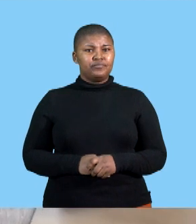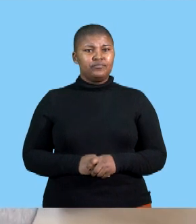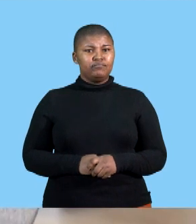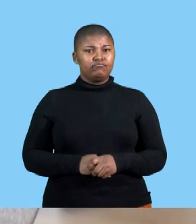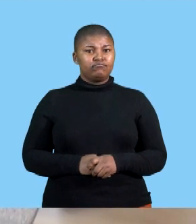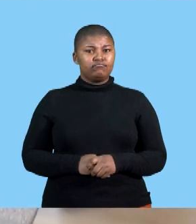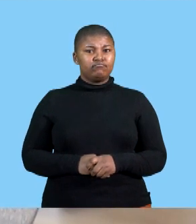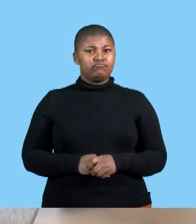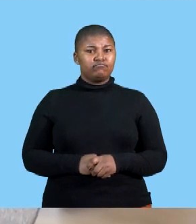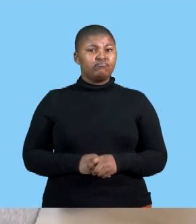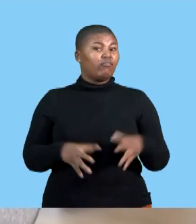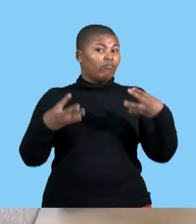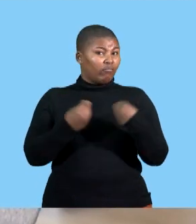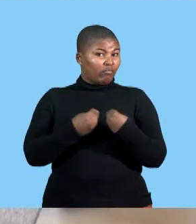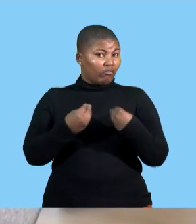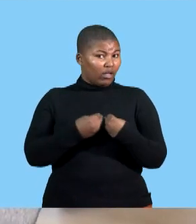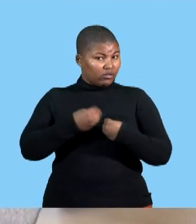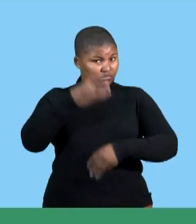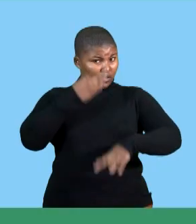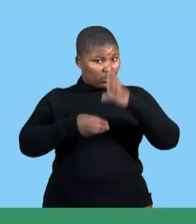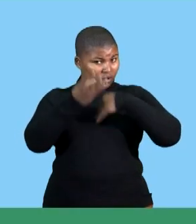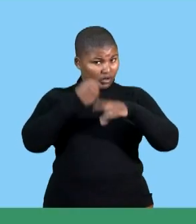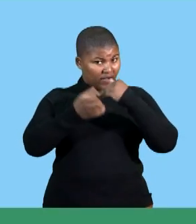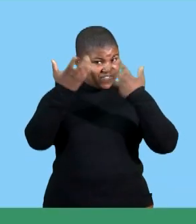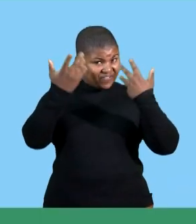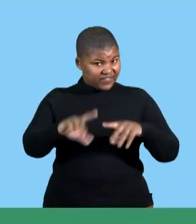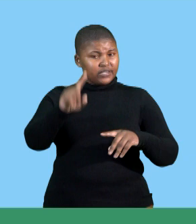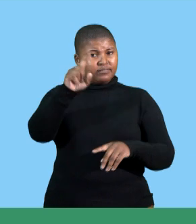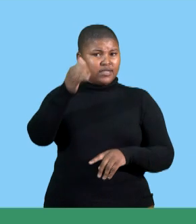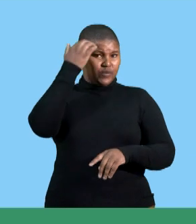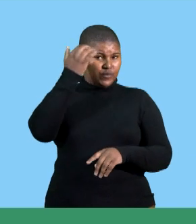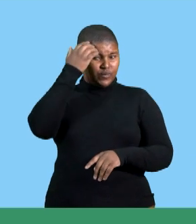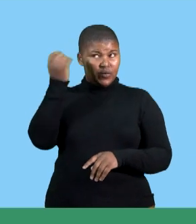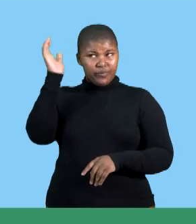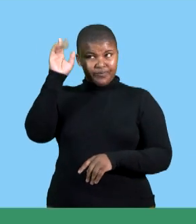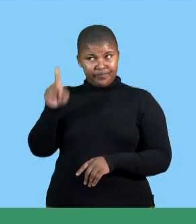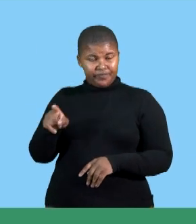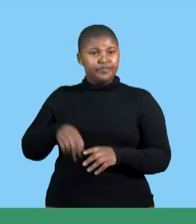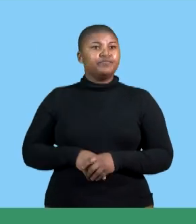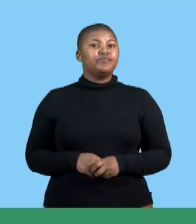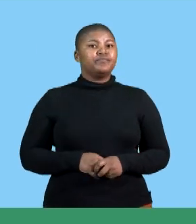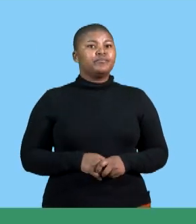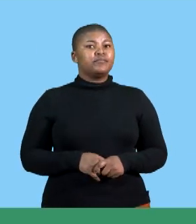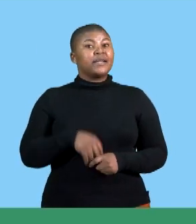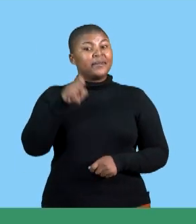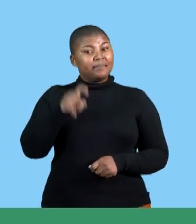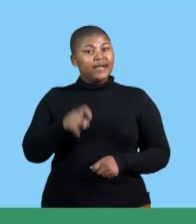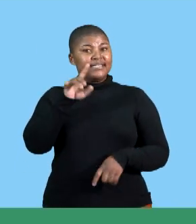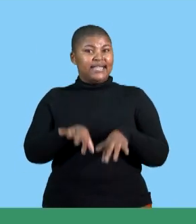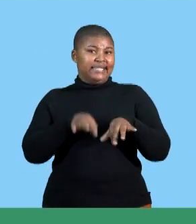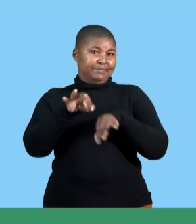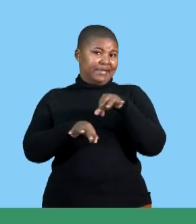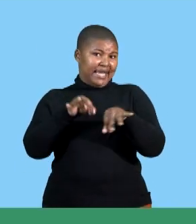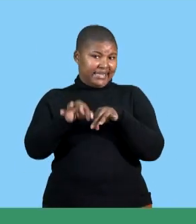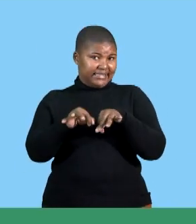says here, the objectives, as you know, by the end of this lesson, you should be able to know the following. You should be able to